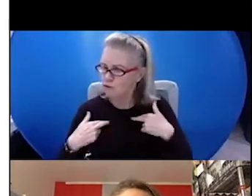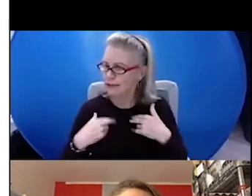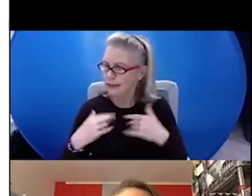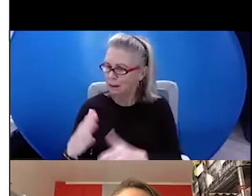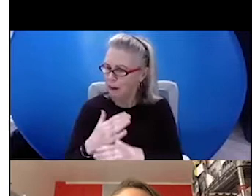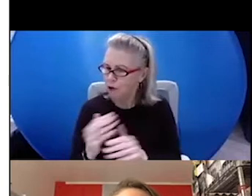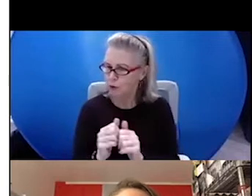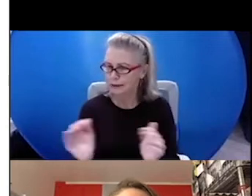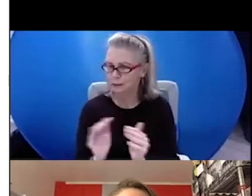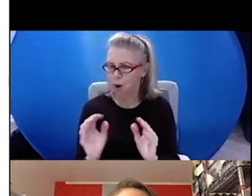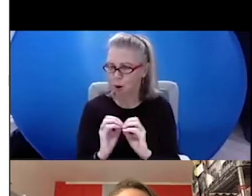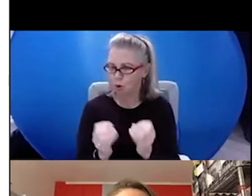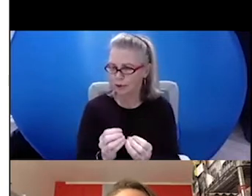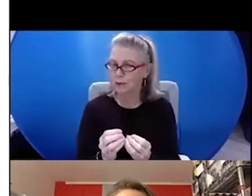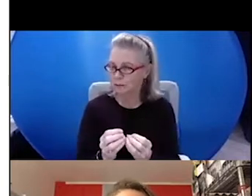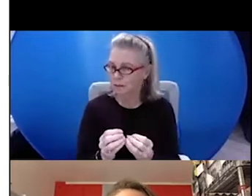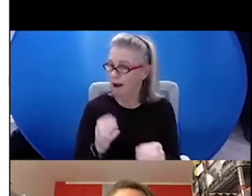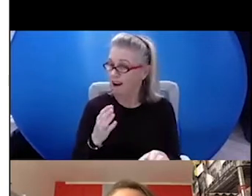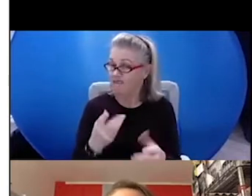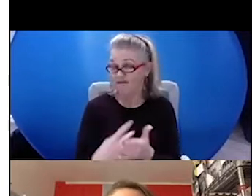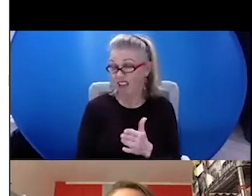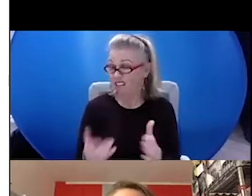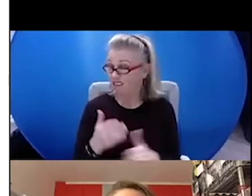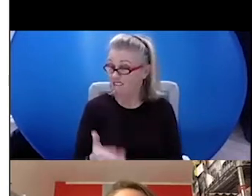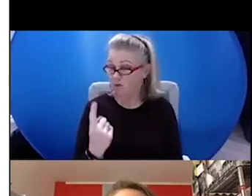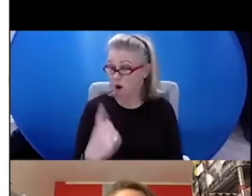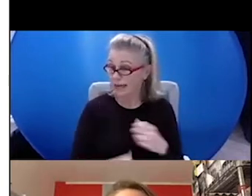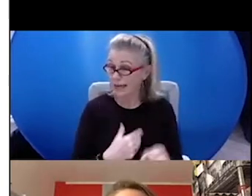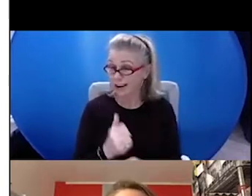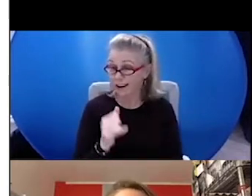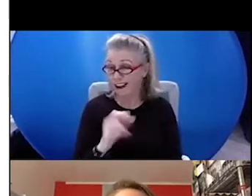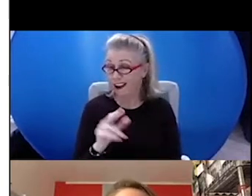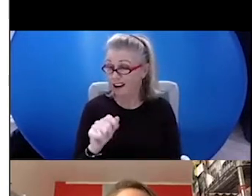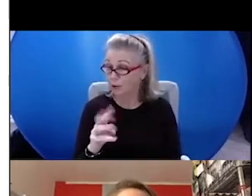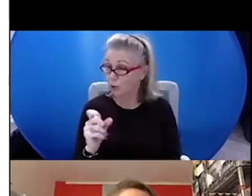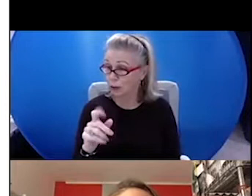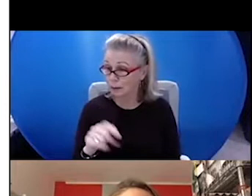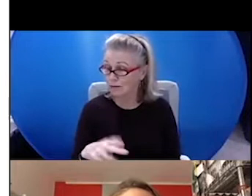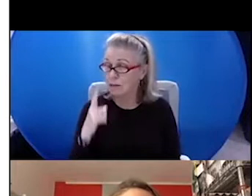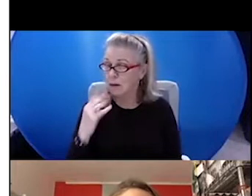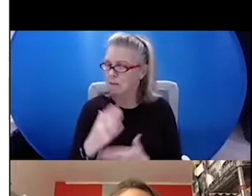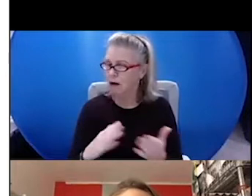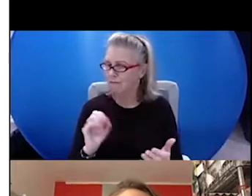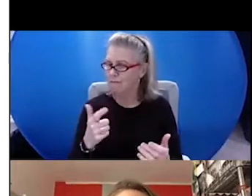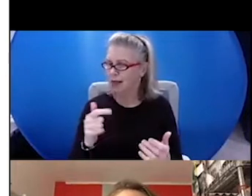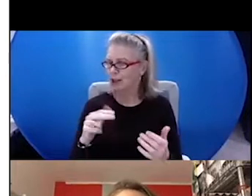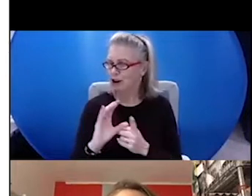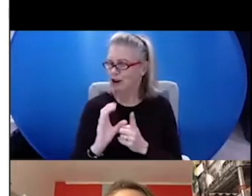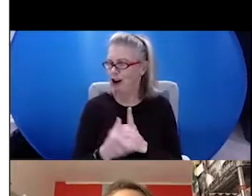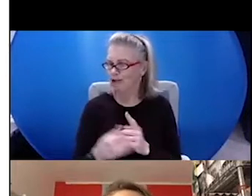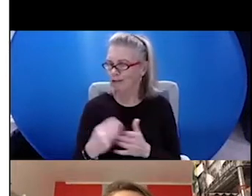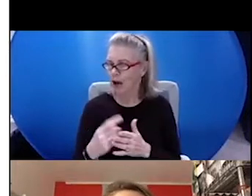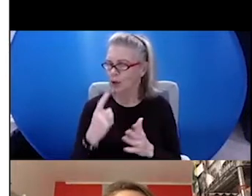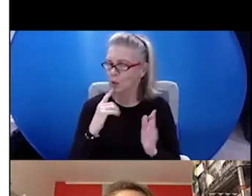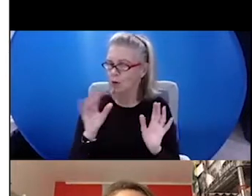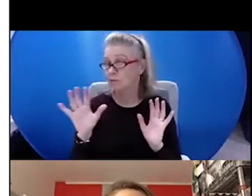Antwerp, failed after just 1 year, partly as Belgian cultural fundings were selectively cut. So while 3